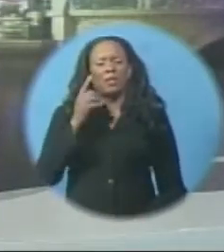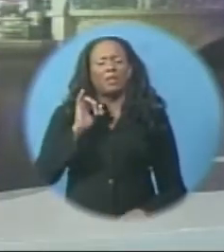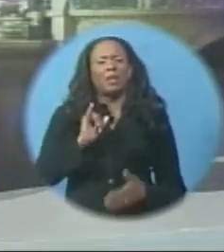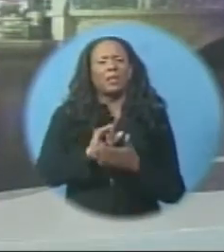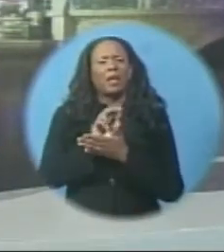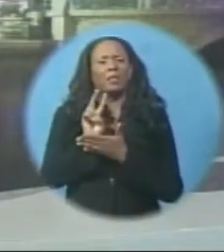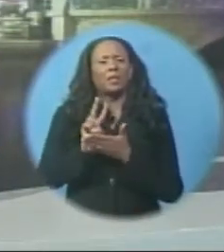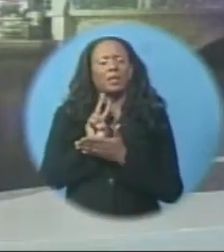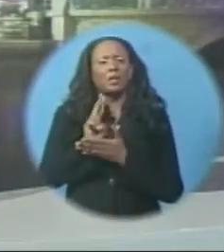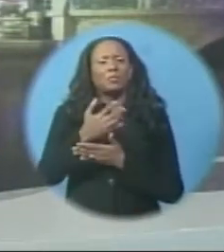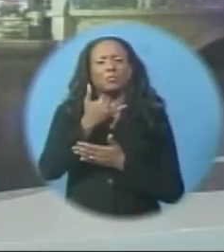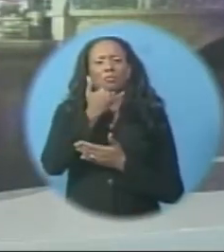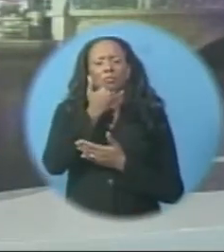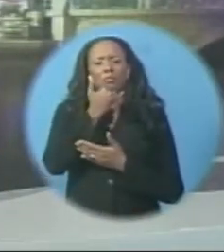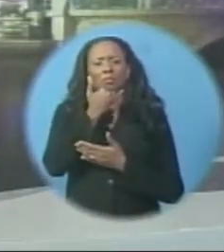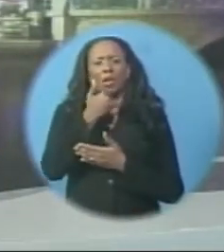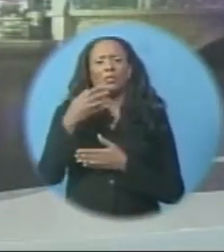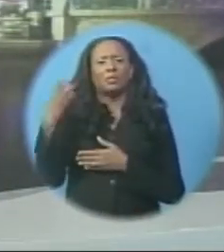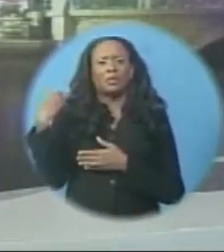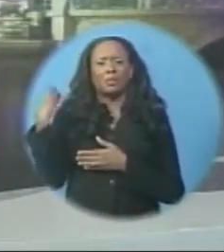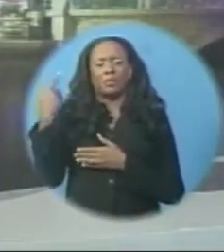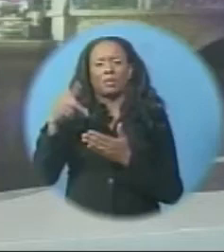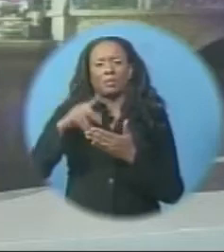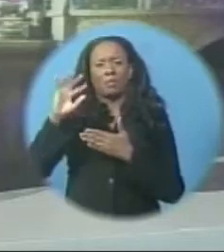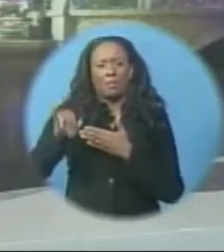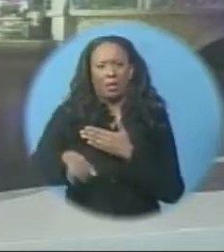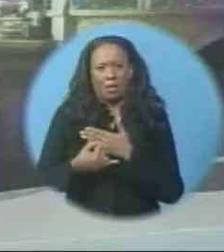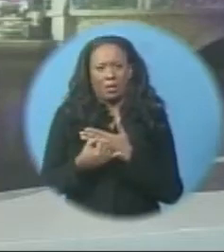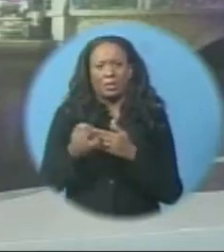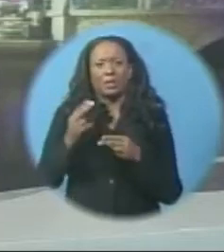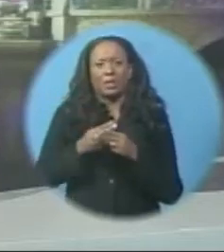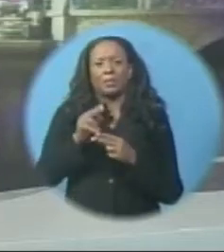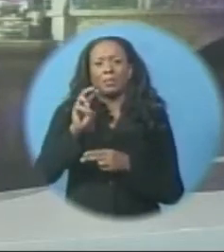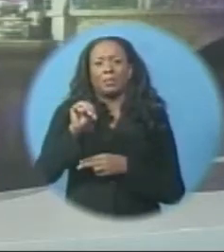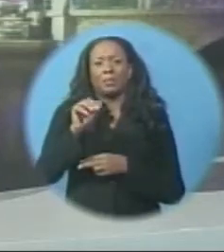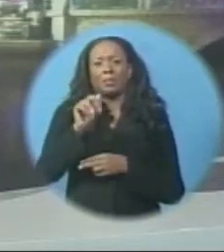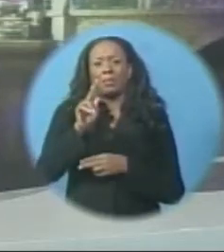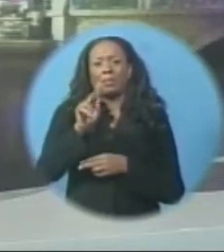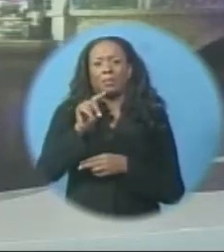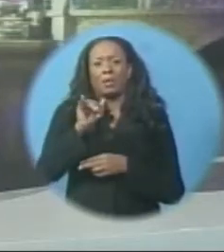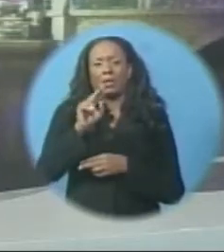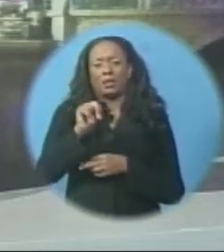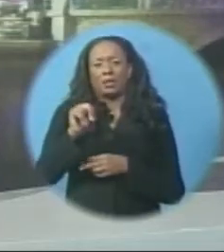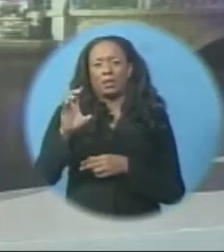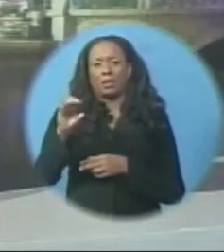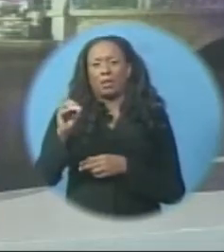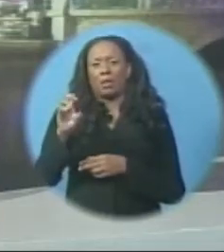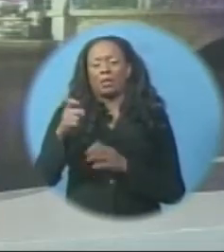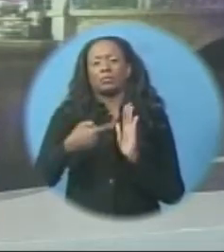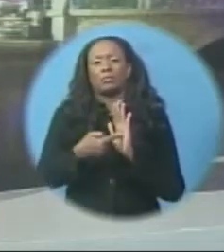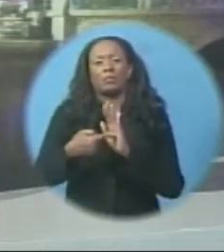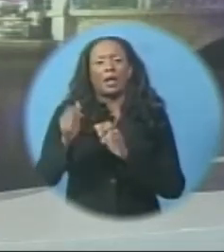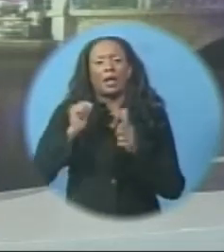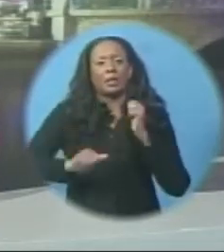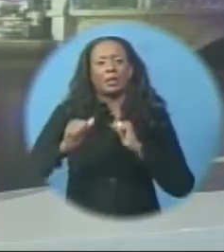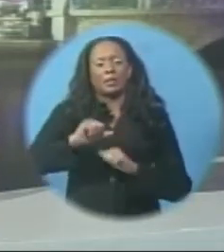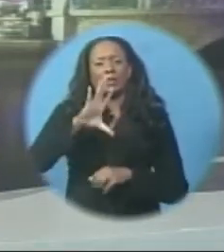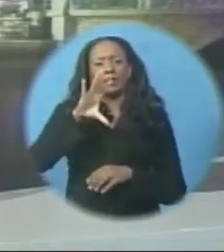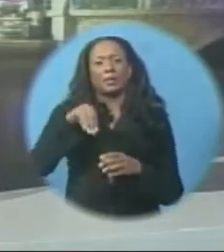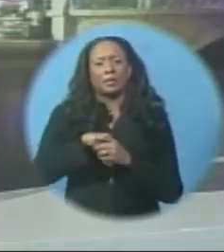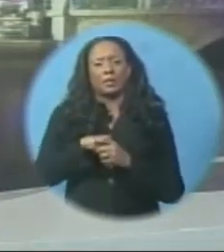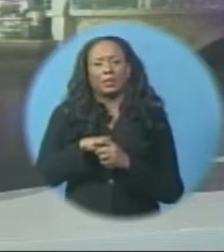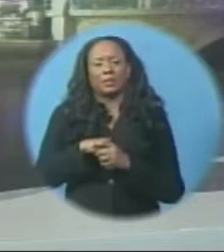incorrect extract. That was actually chairman of the project, Martin Cox, who outlined some of the activities that will be